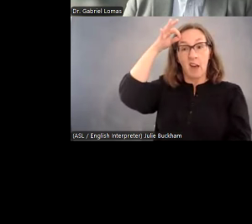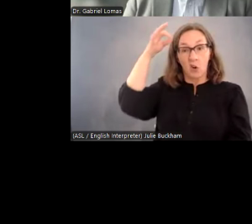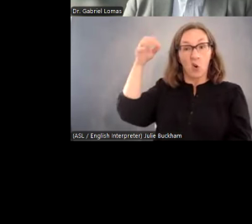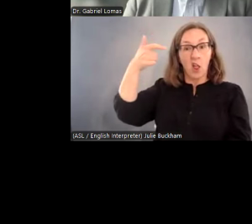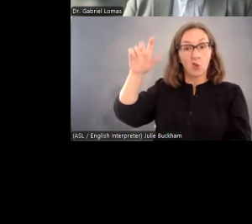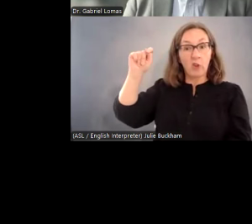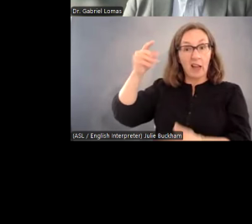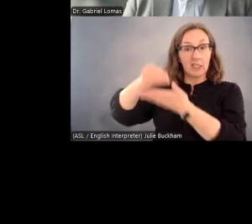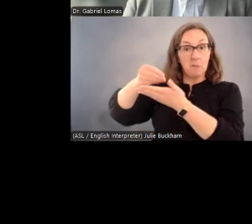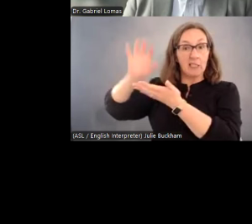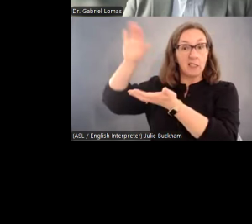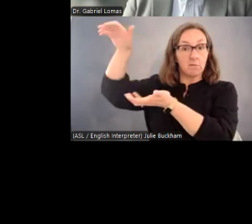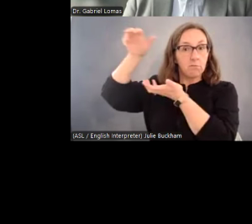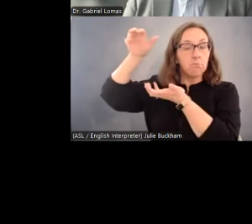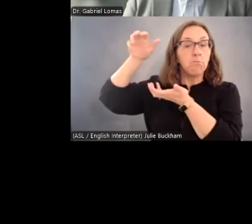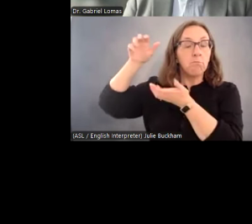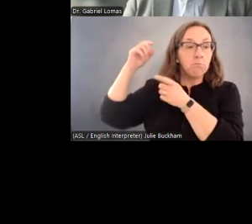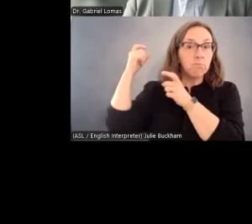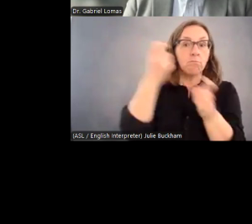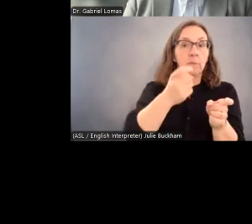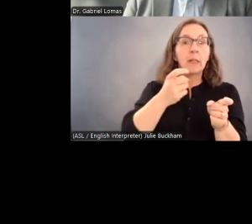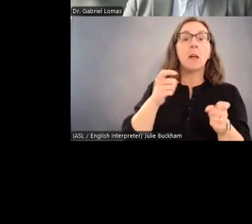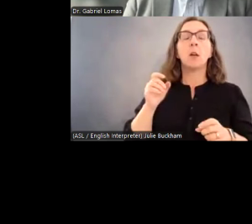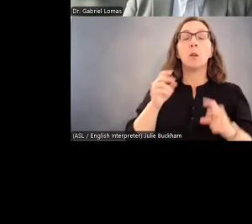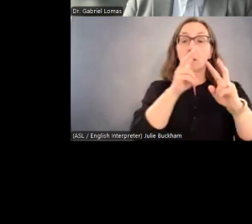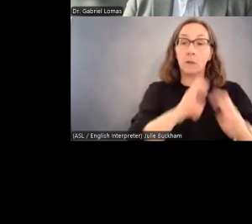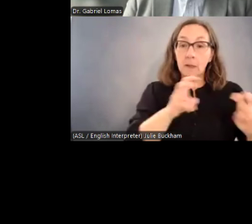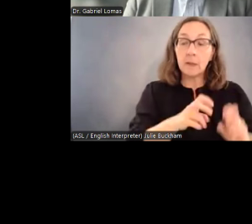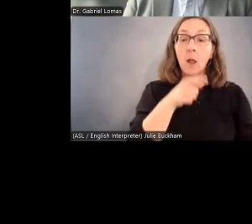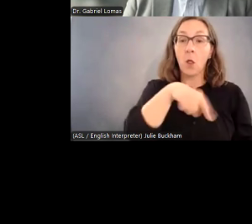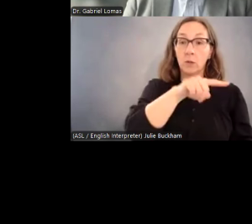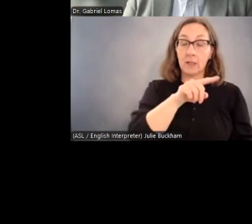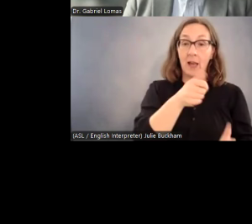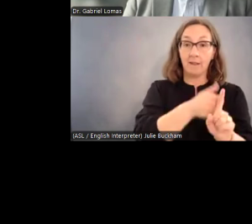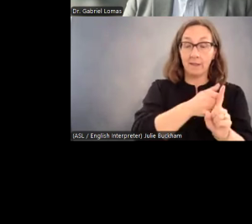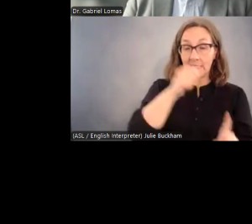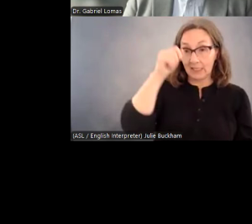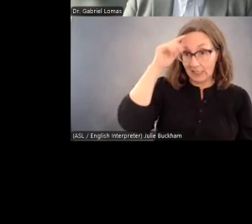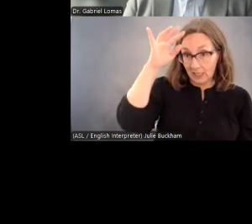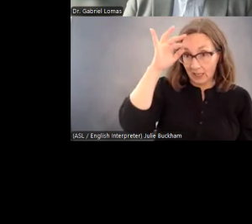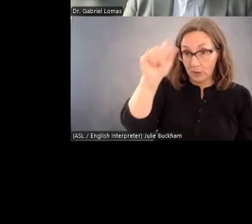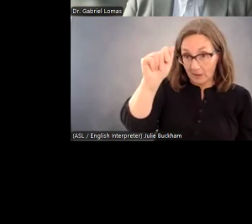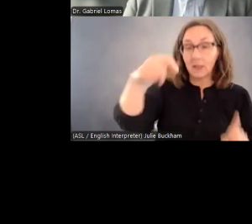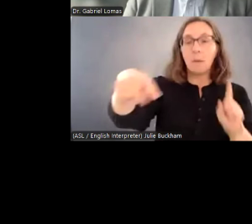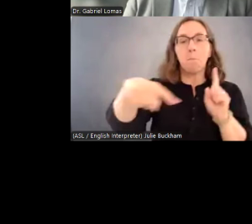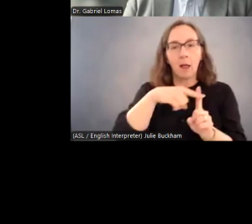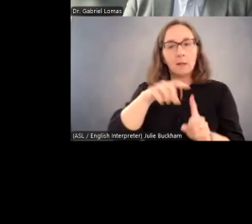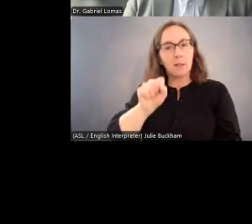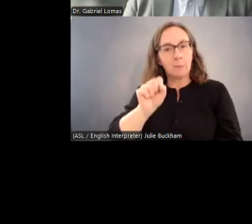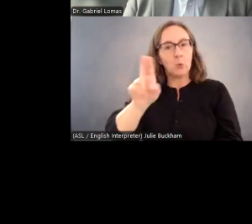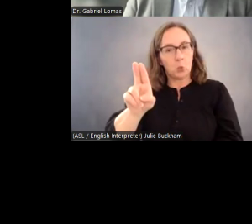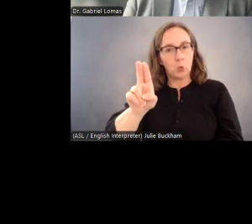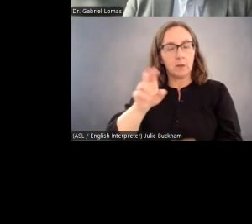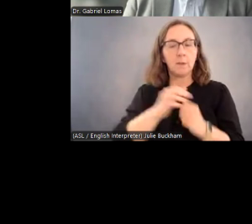looking at individuals who have intellectual disabilities and substance use issues. And I had shared some of it